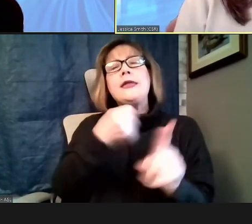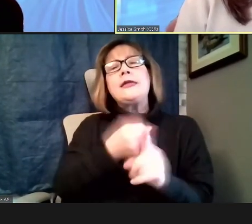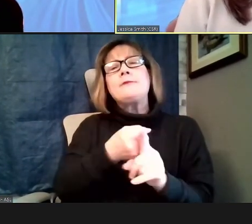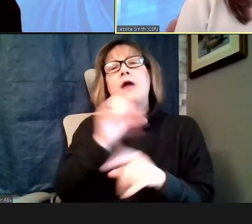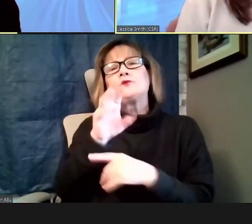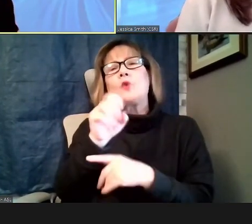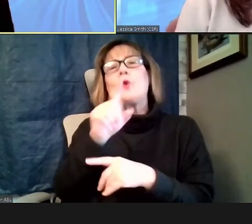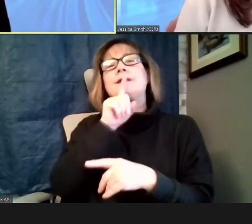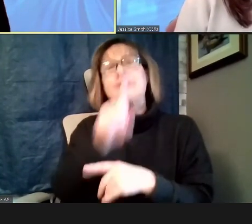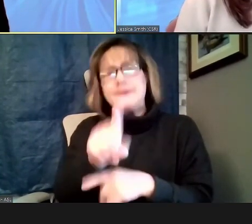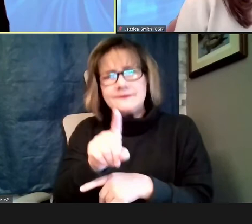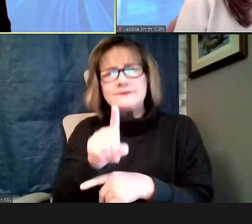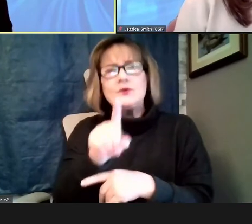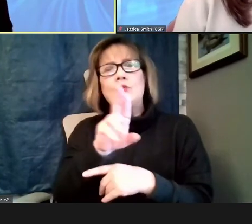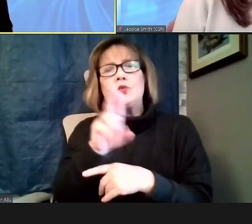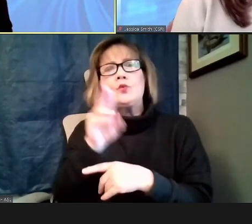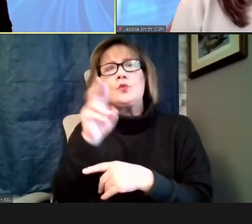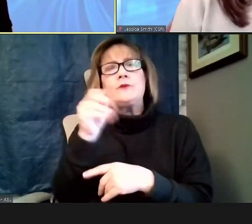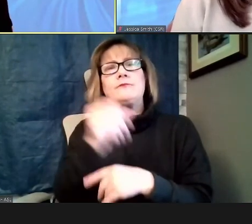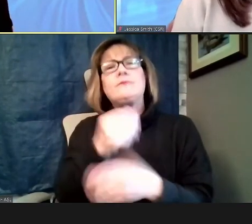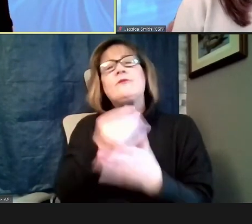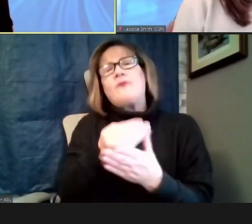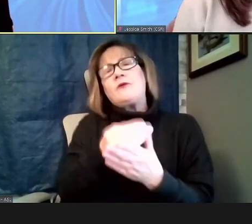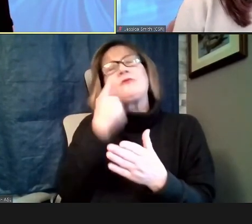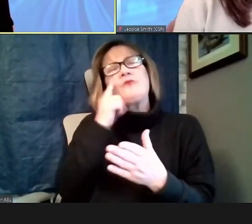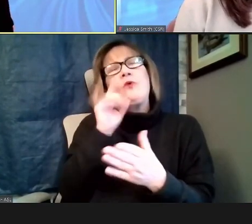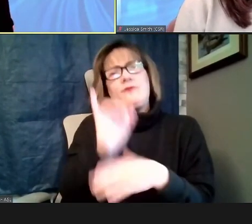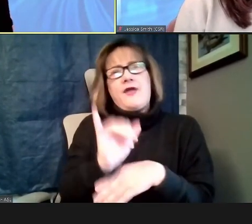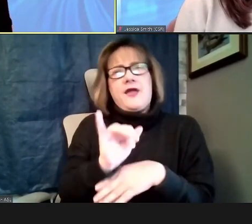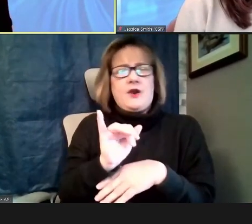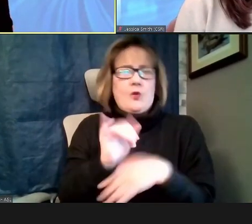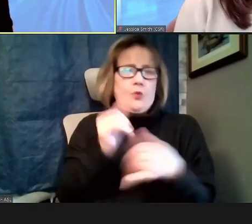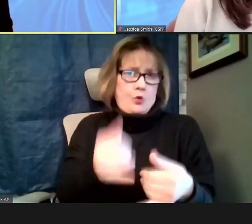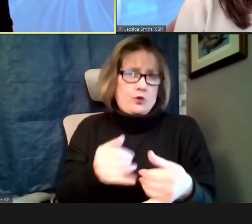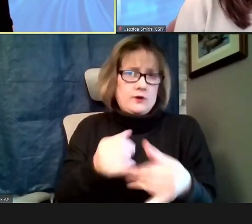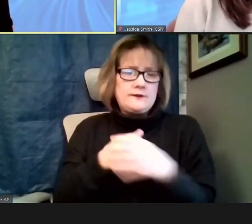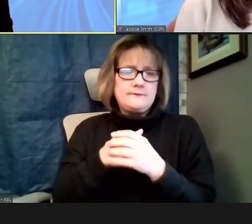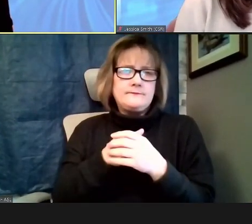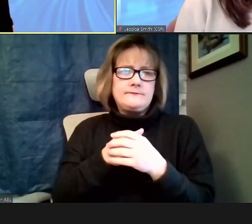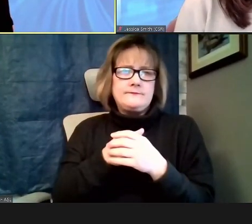award? Okay. So